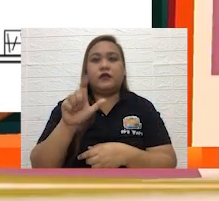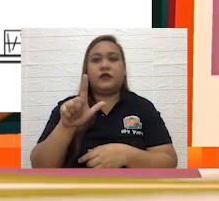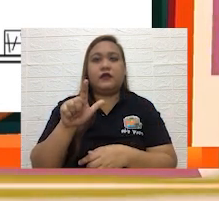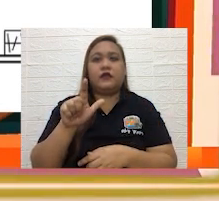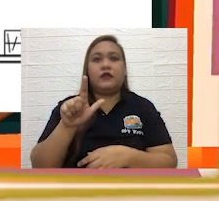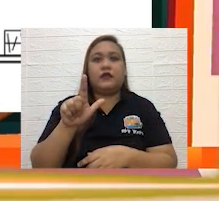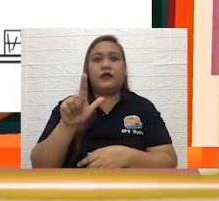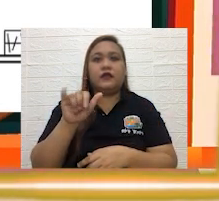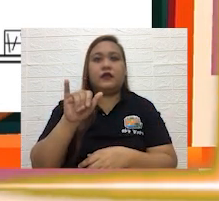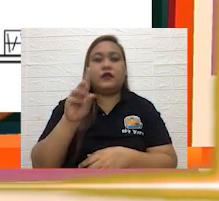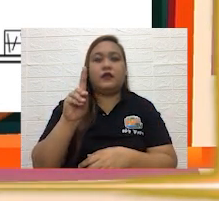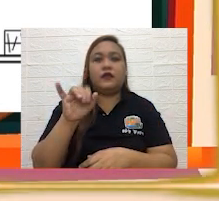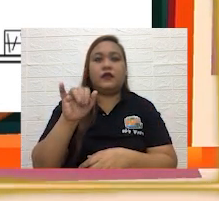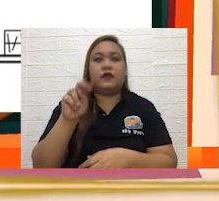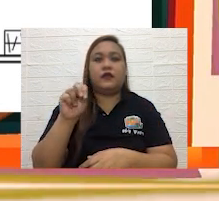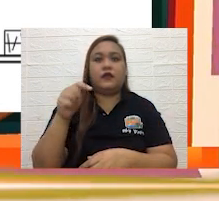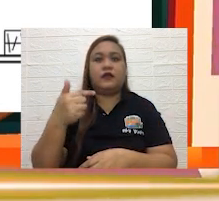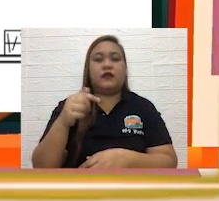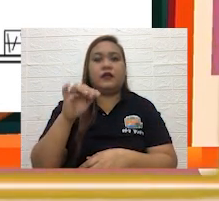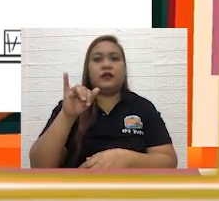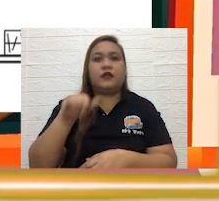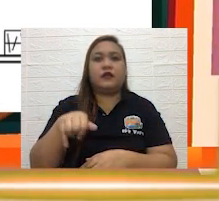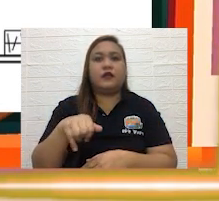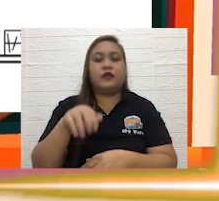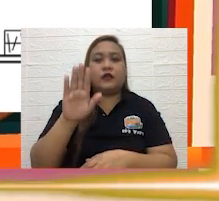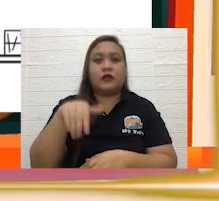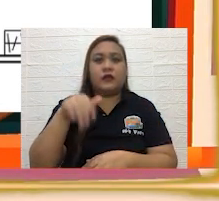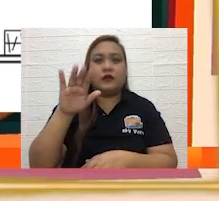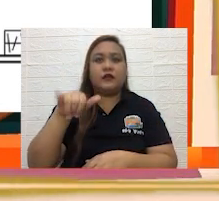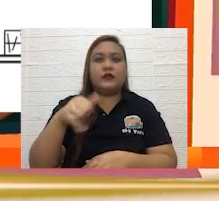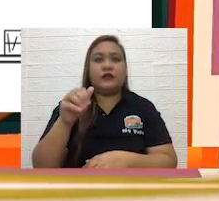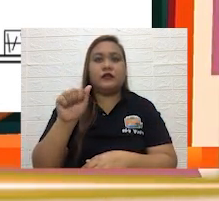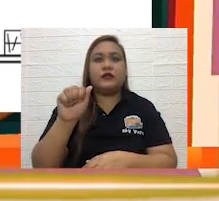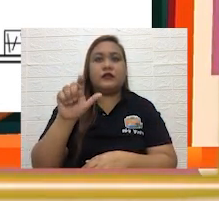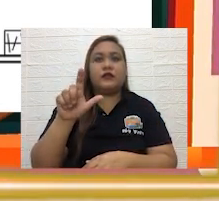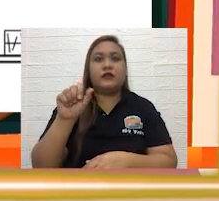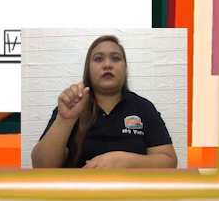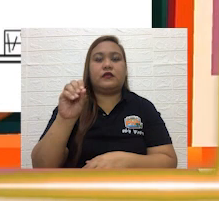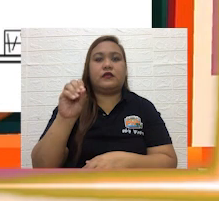window, jalousie window, and awning window.